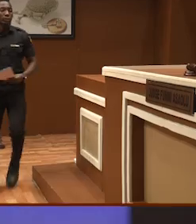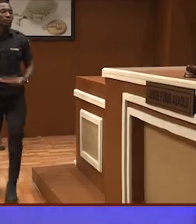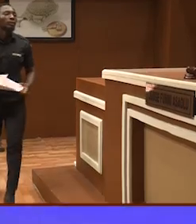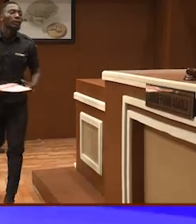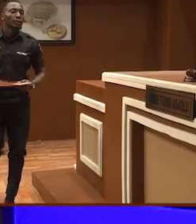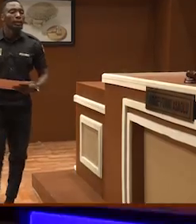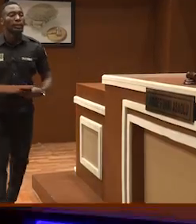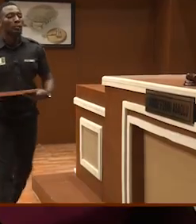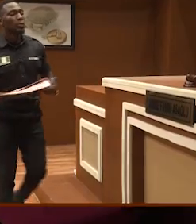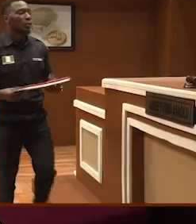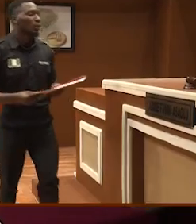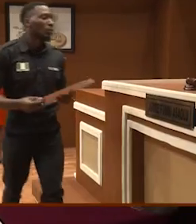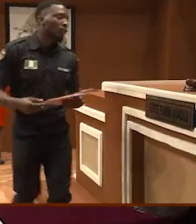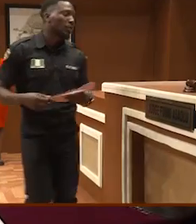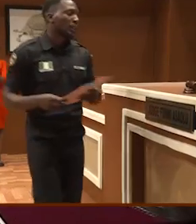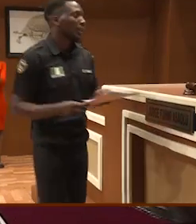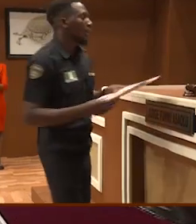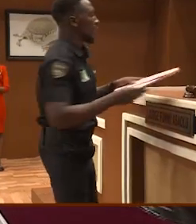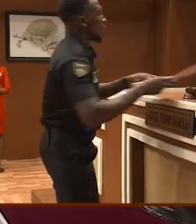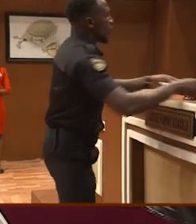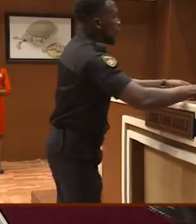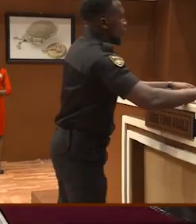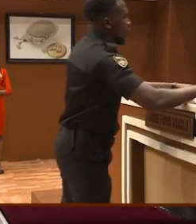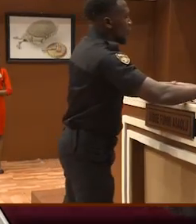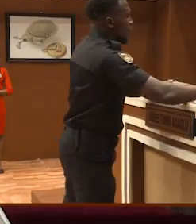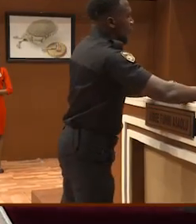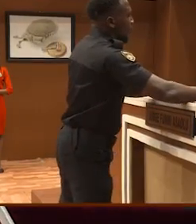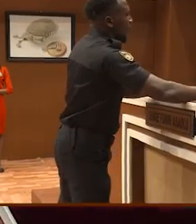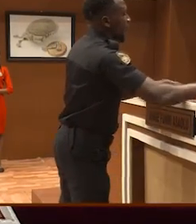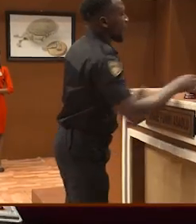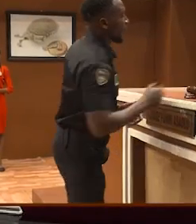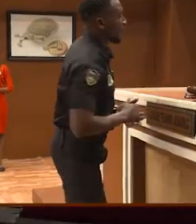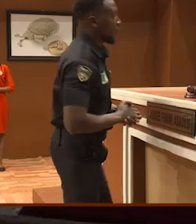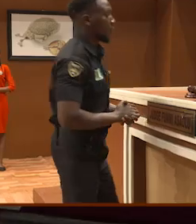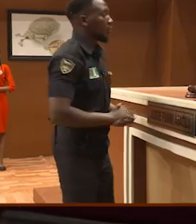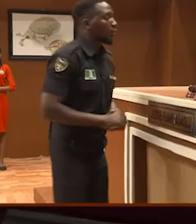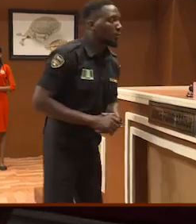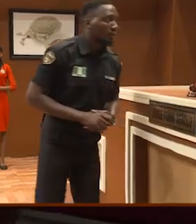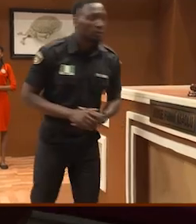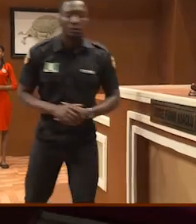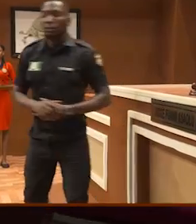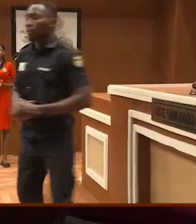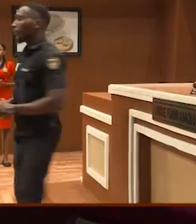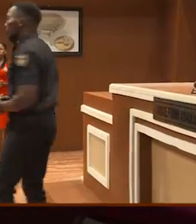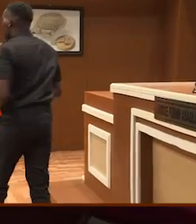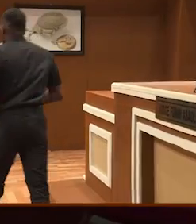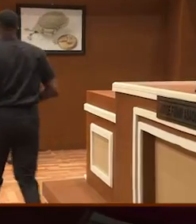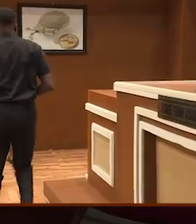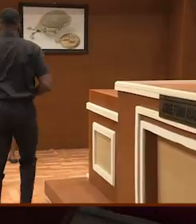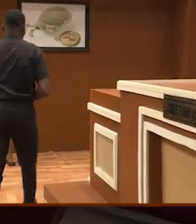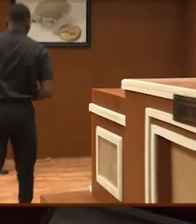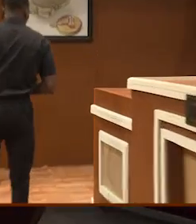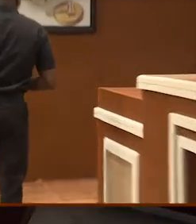Your Honor, this case is between Olufemi Jegede and Liu Uzoma. Parties sworn on oath. Thank you, Akin. You're welcome, Your